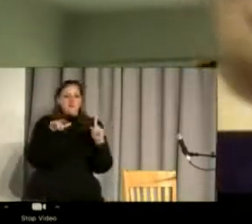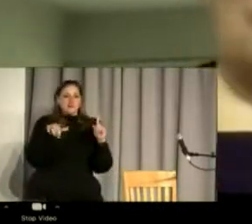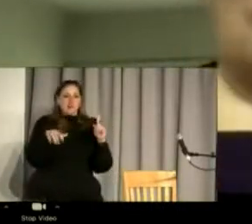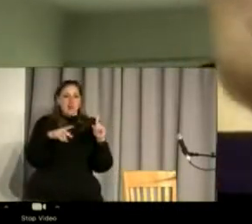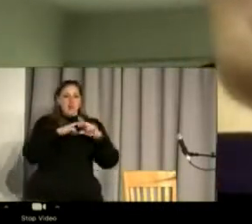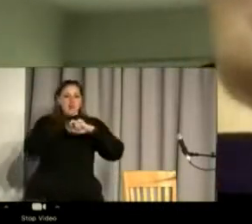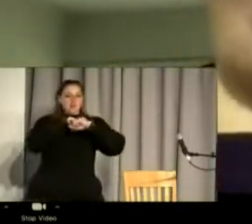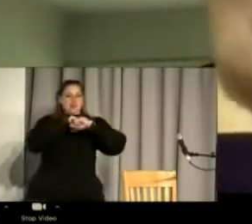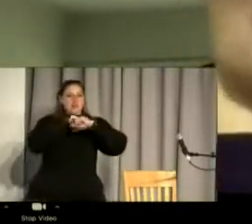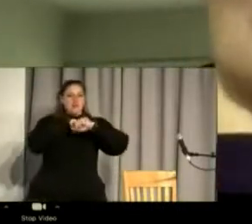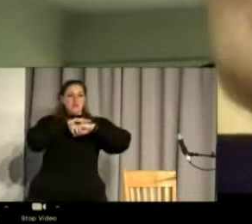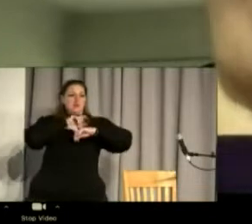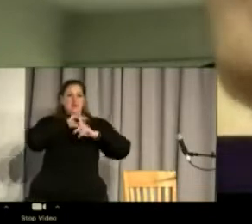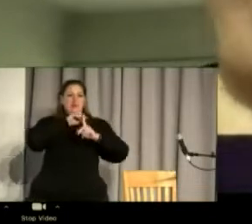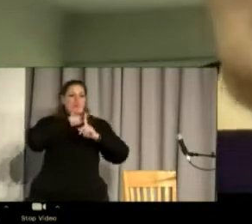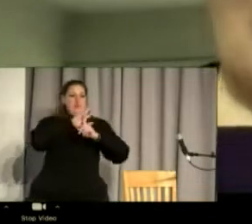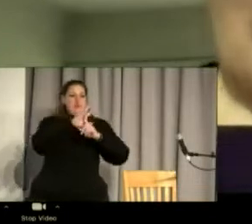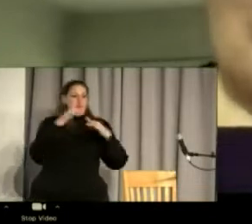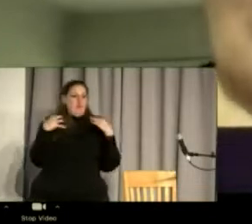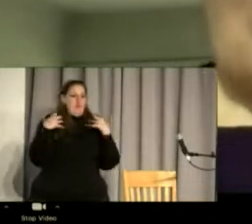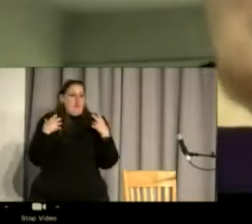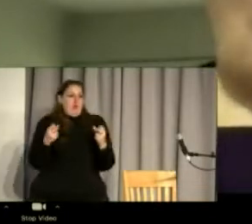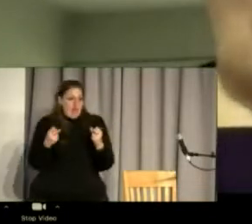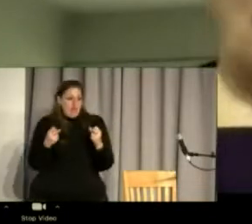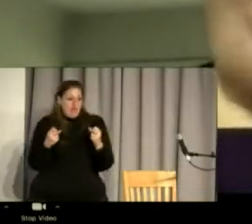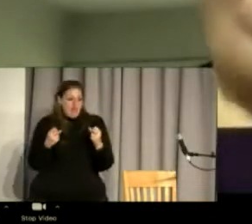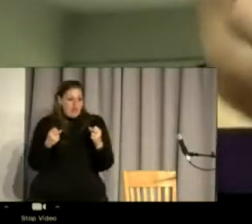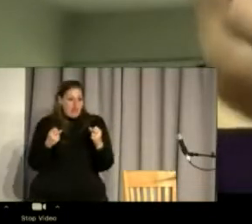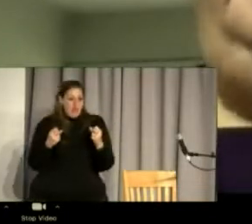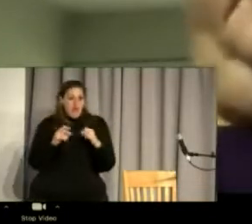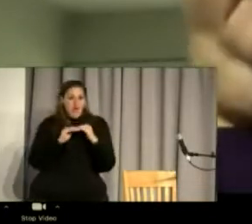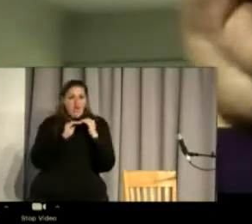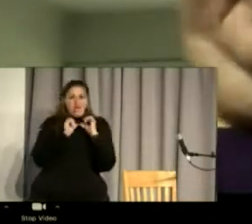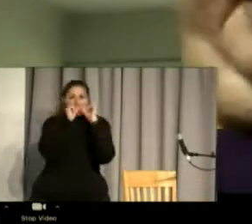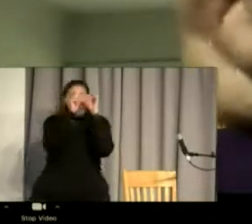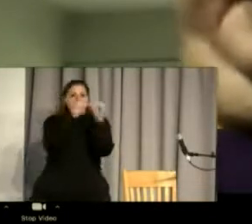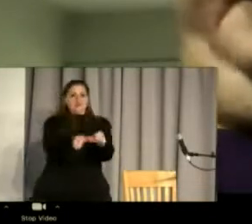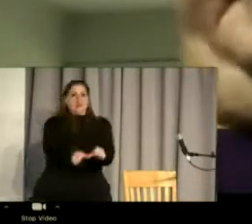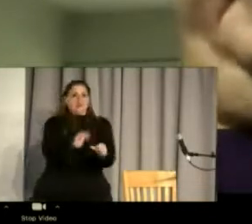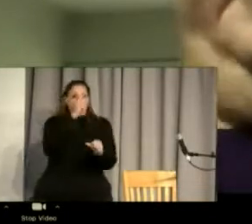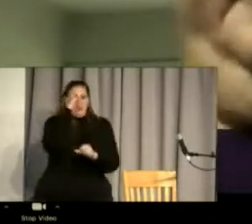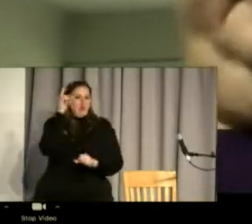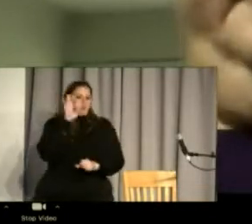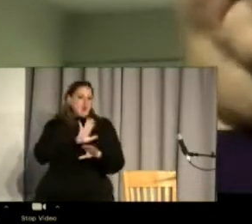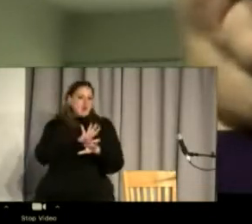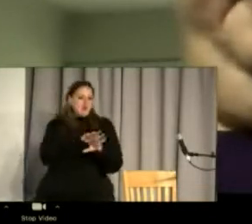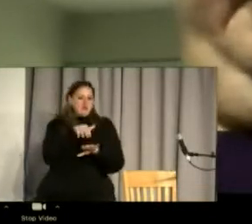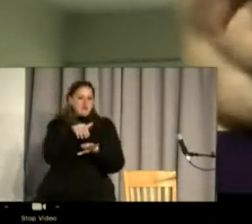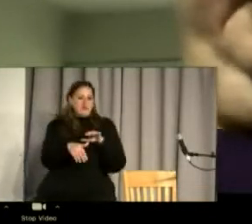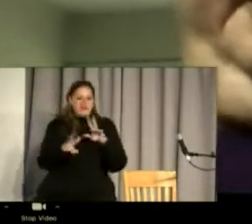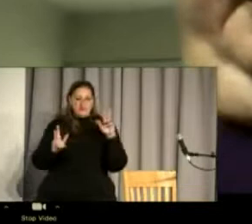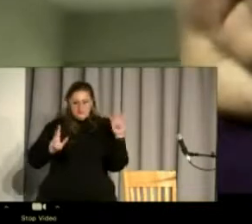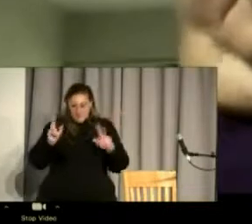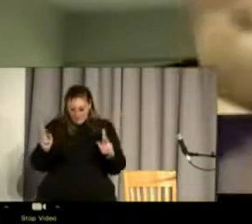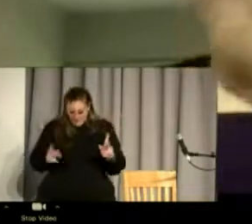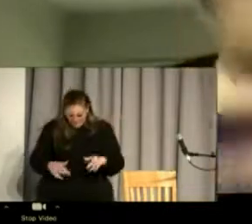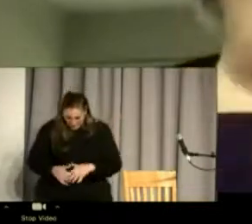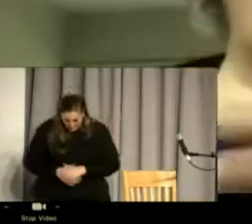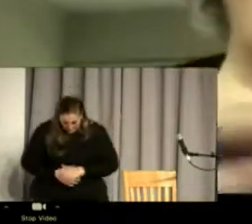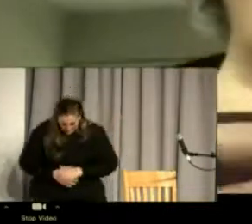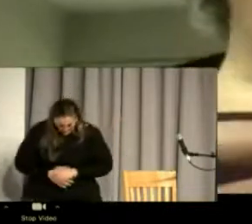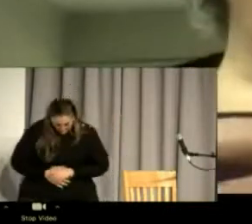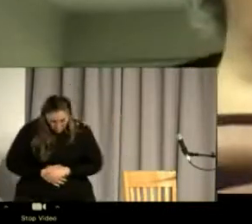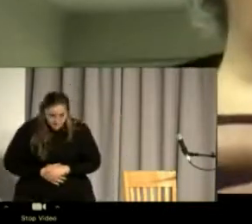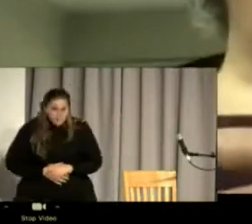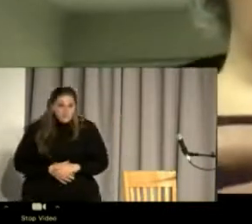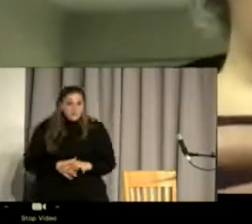huge impact on the health and longevity of Black, Brown, and Indigenous people. You can